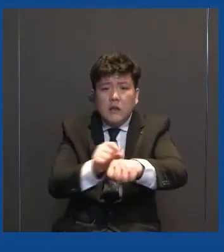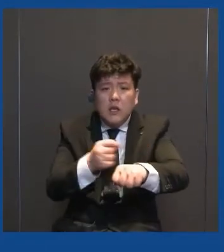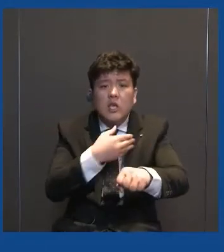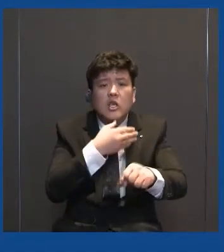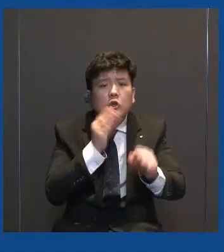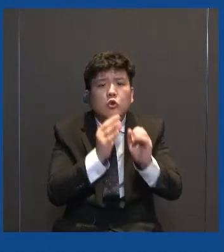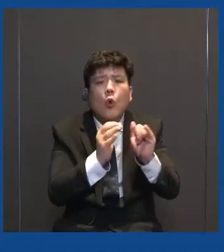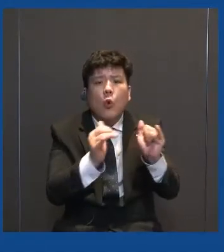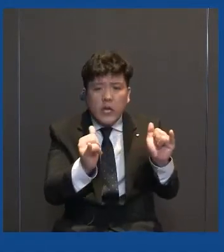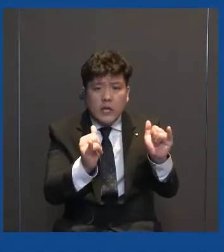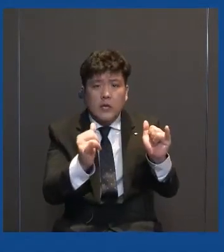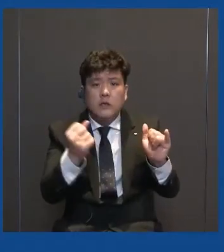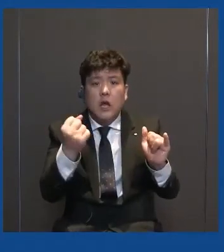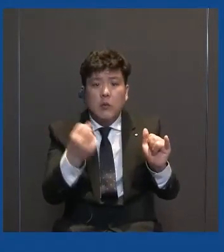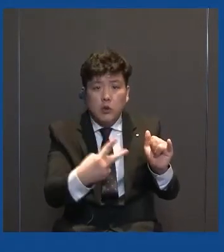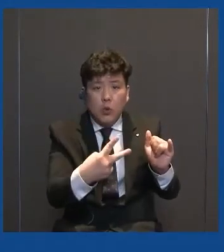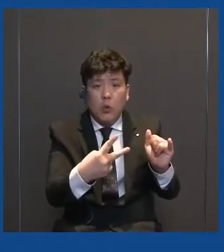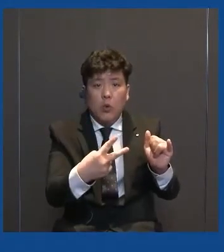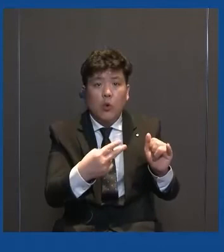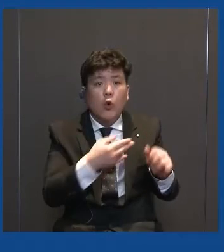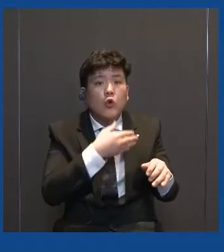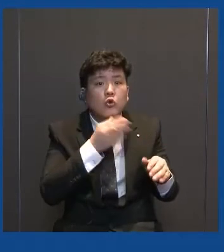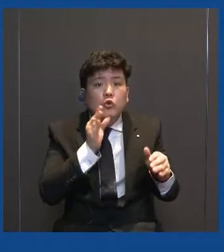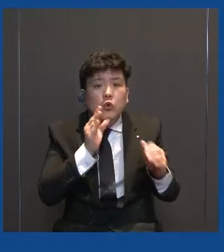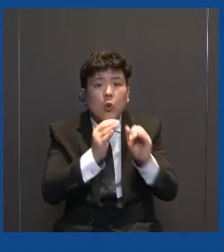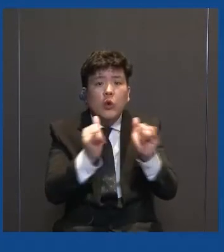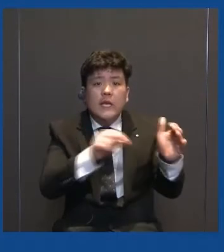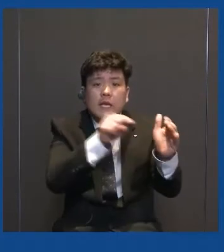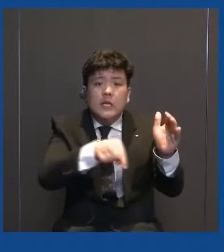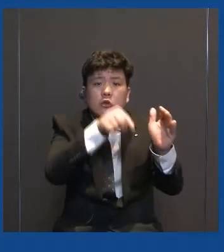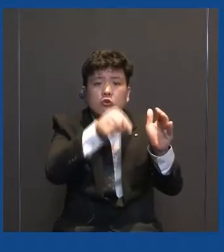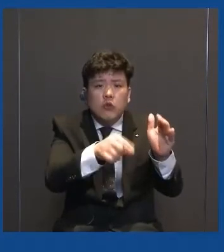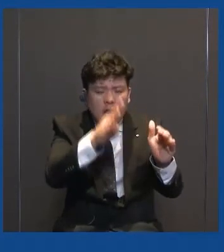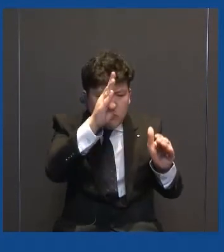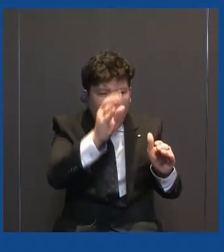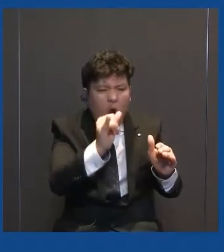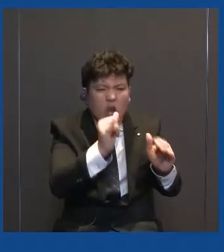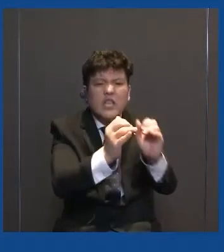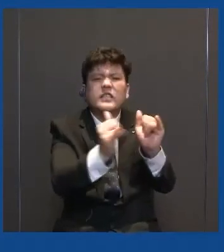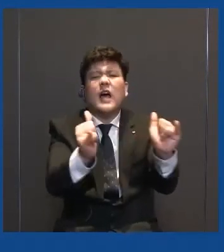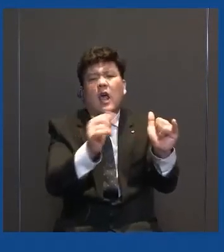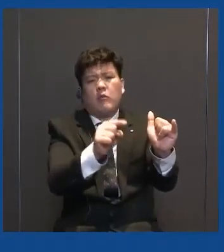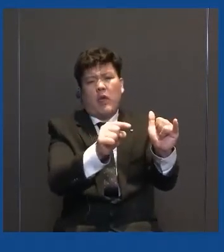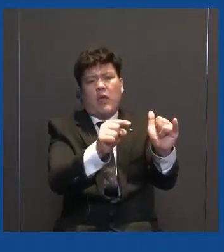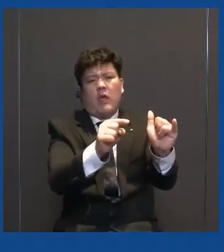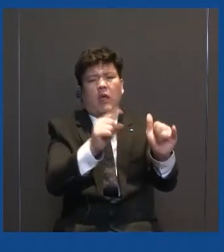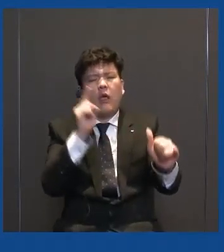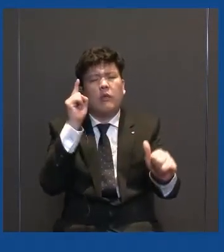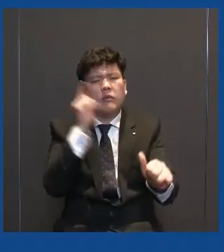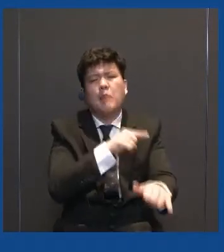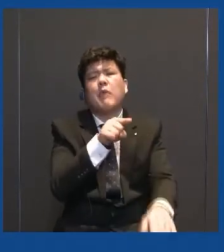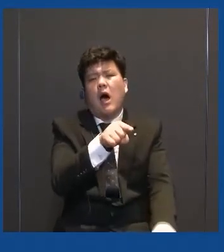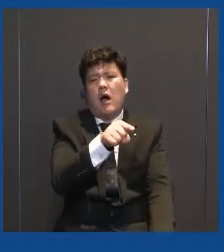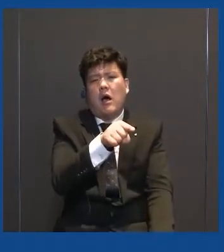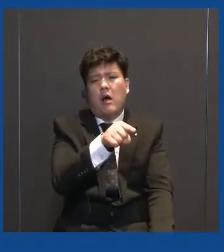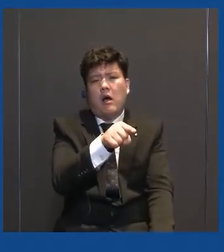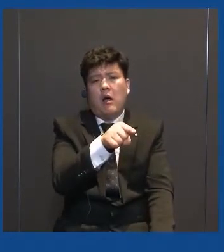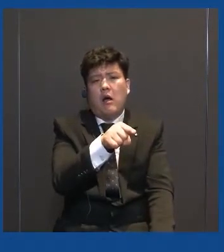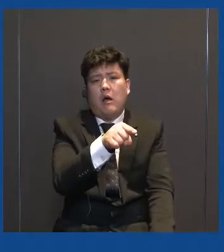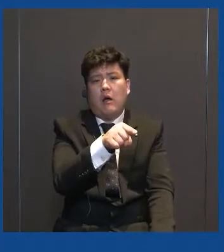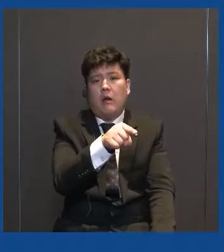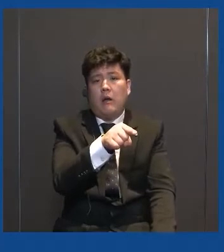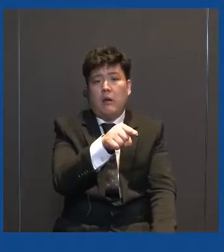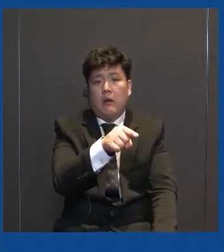in terms of the damages, then, to the older persons, and also, so